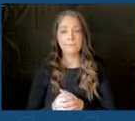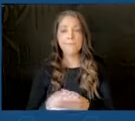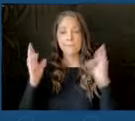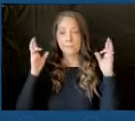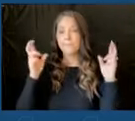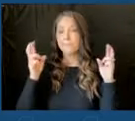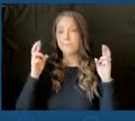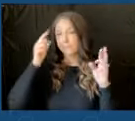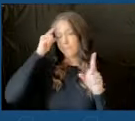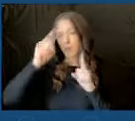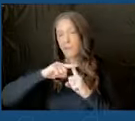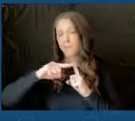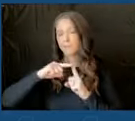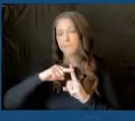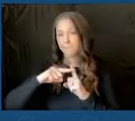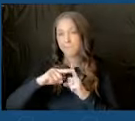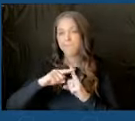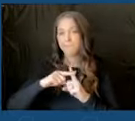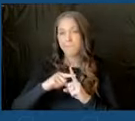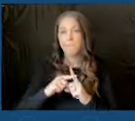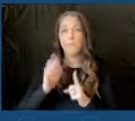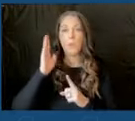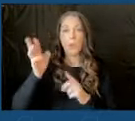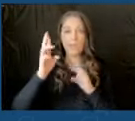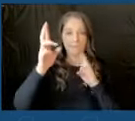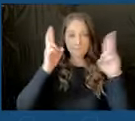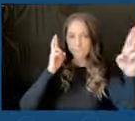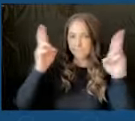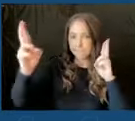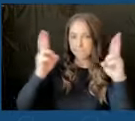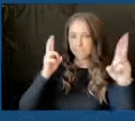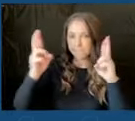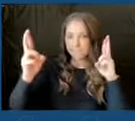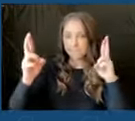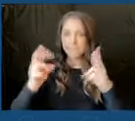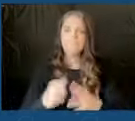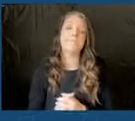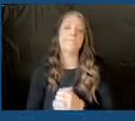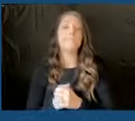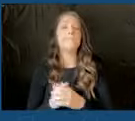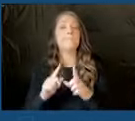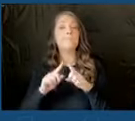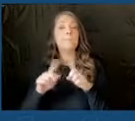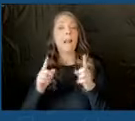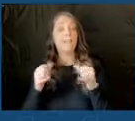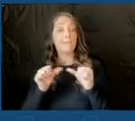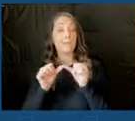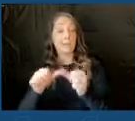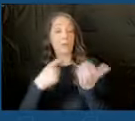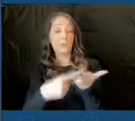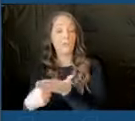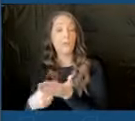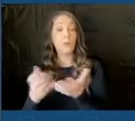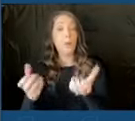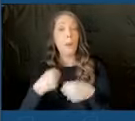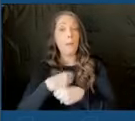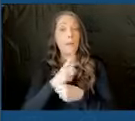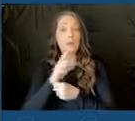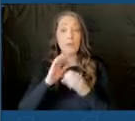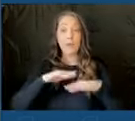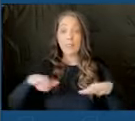we'll be assuring each other's respect for this. But as we talk about this, I want to make sure we are getting kids back to school. That was my